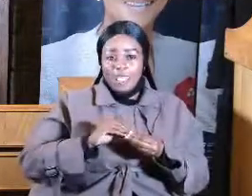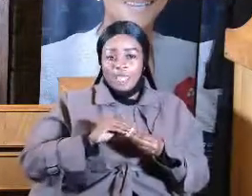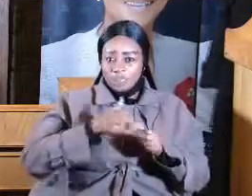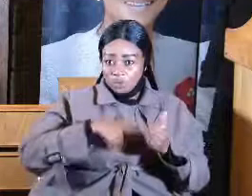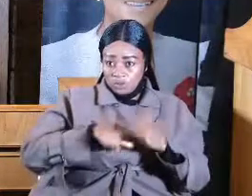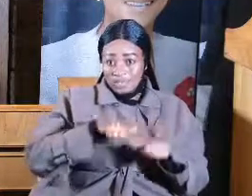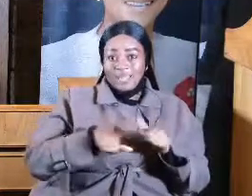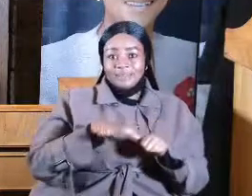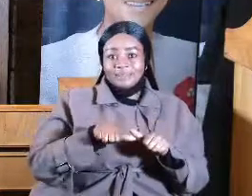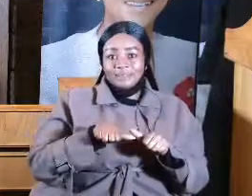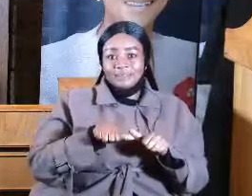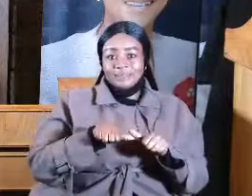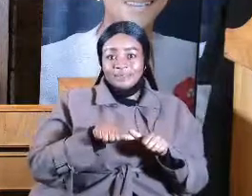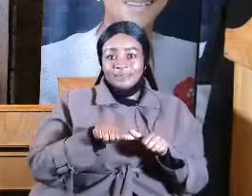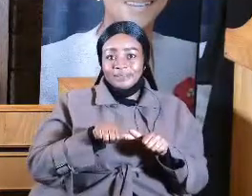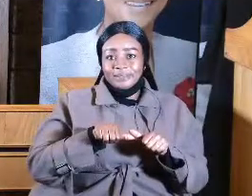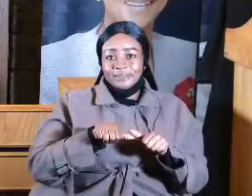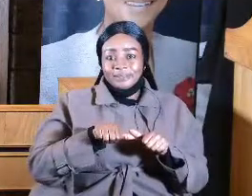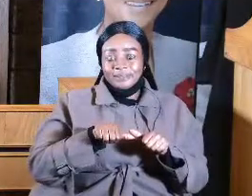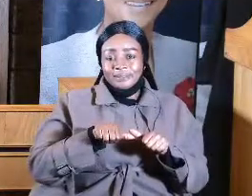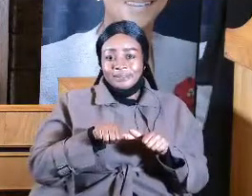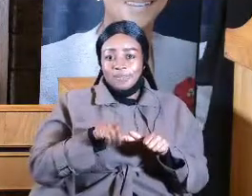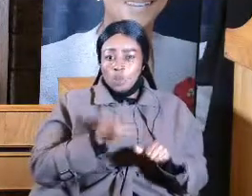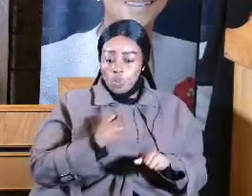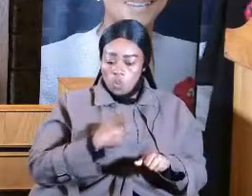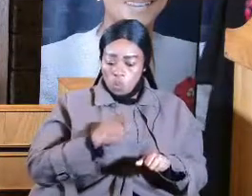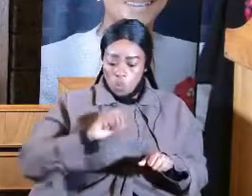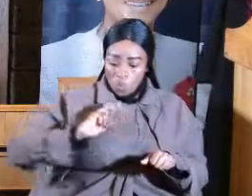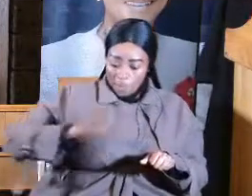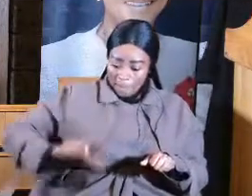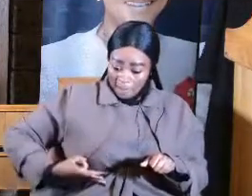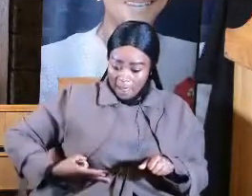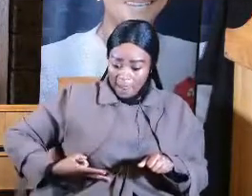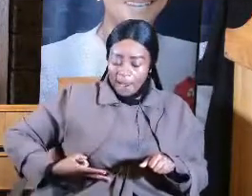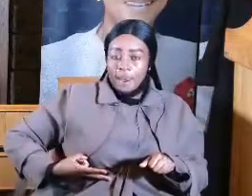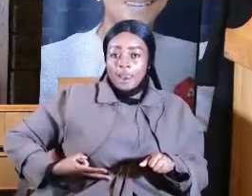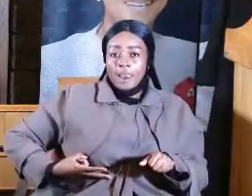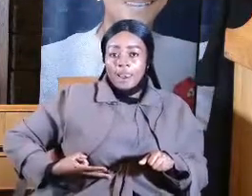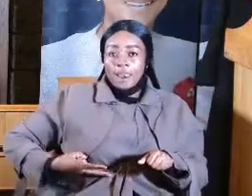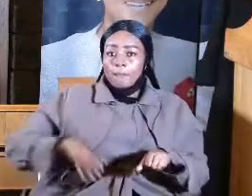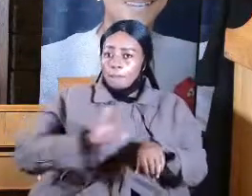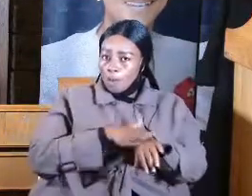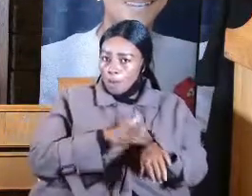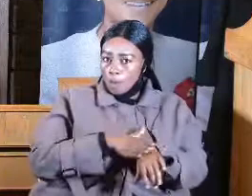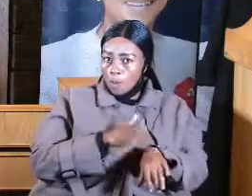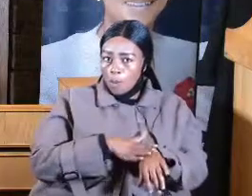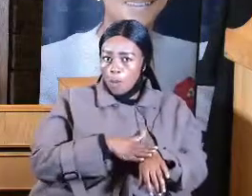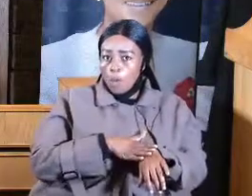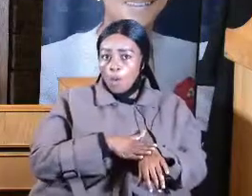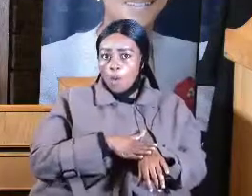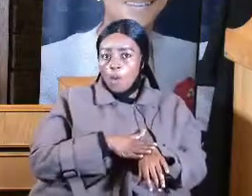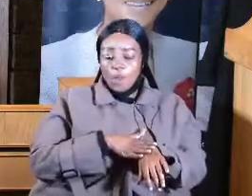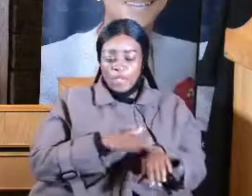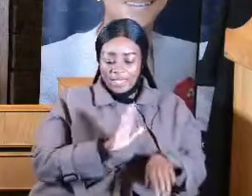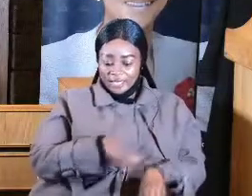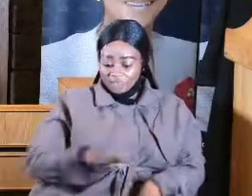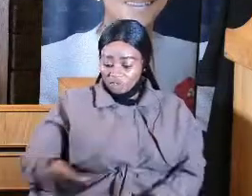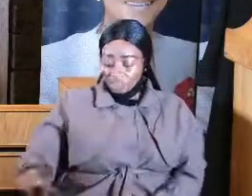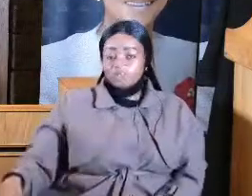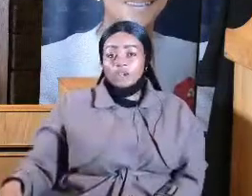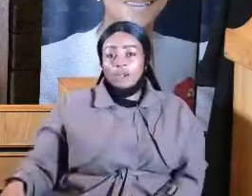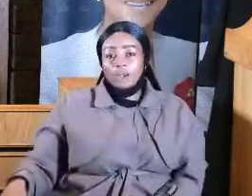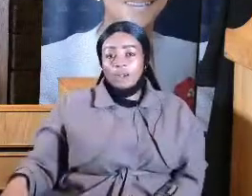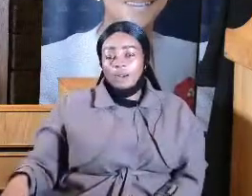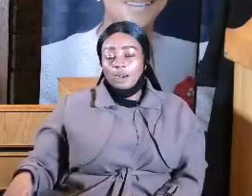nationwide economies. Women invest extra income in their children, providing a route to